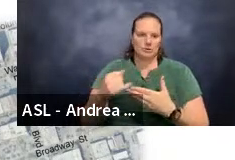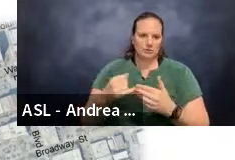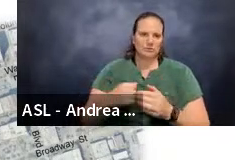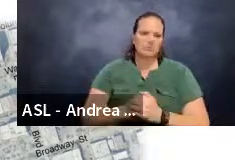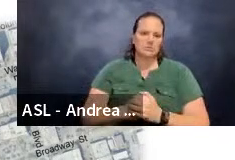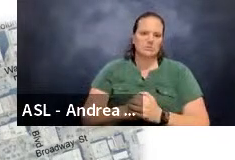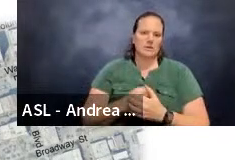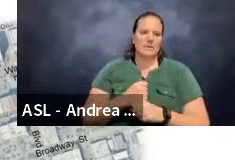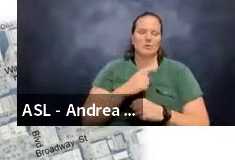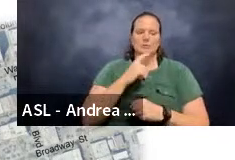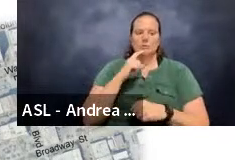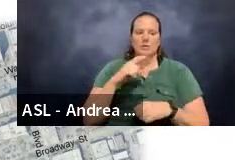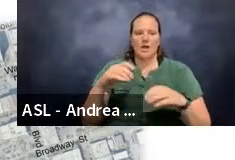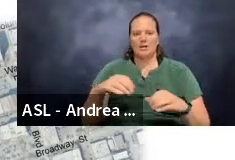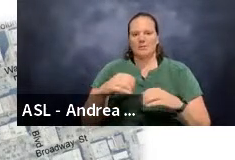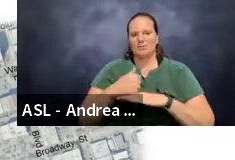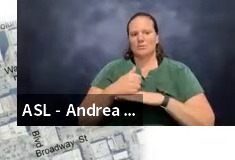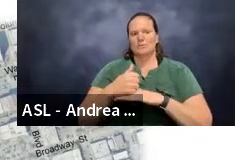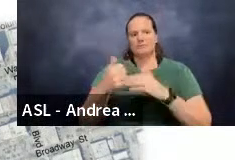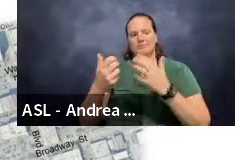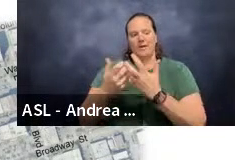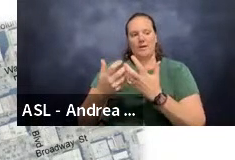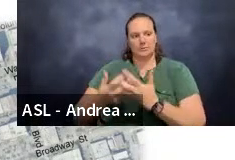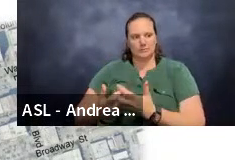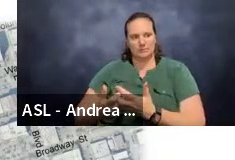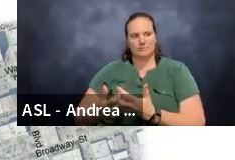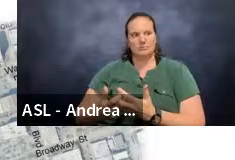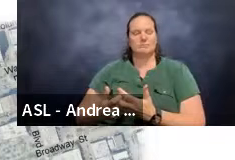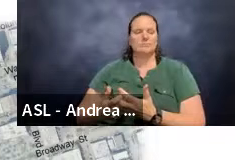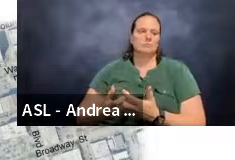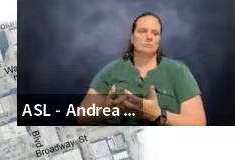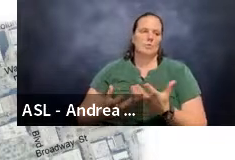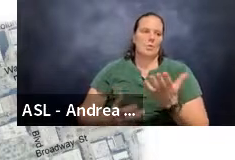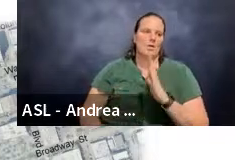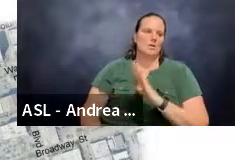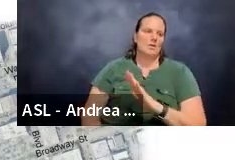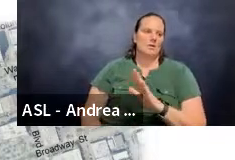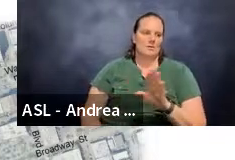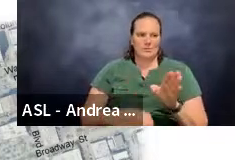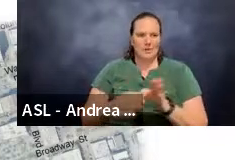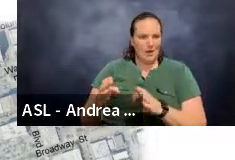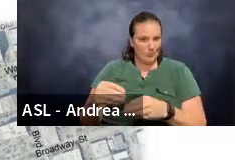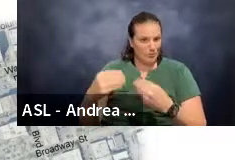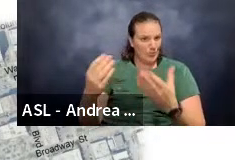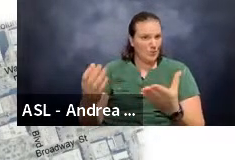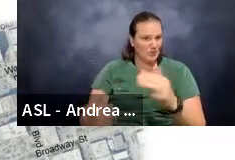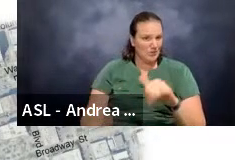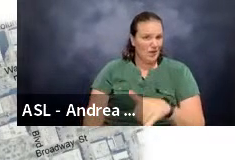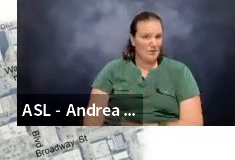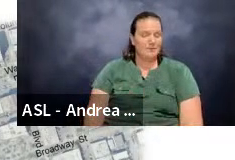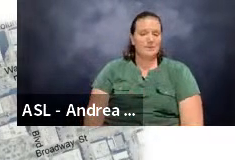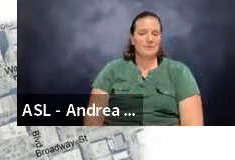that our active transportation facilities match up against what they're planning or proposing.